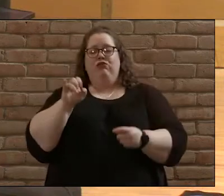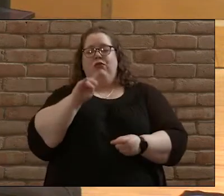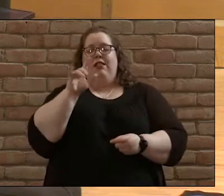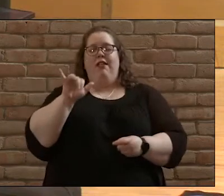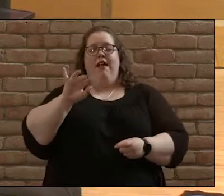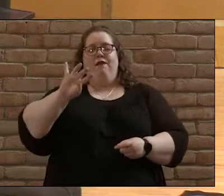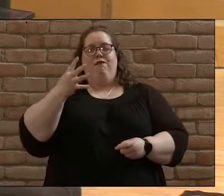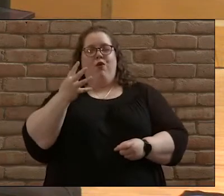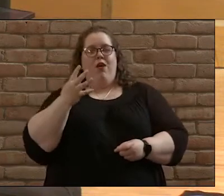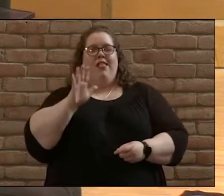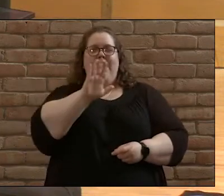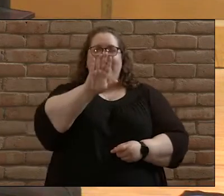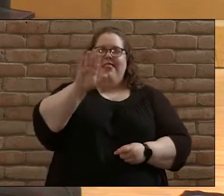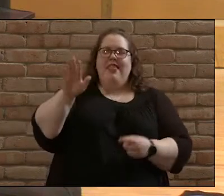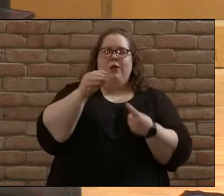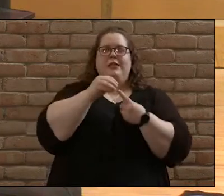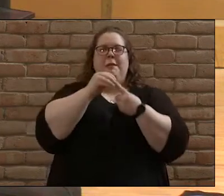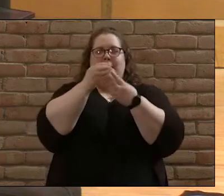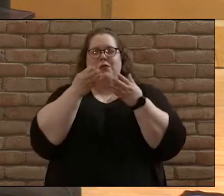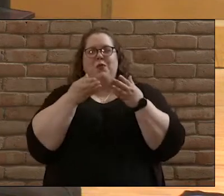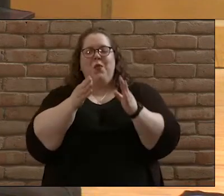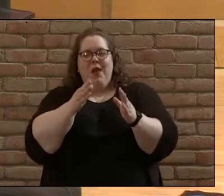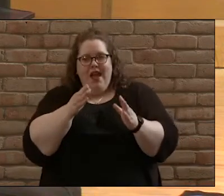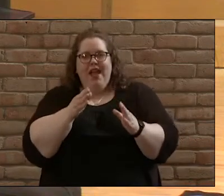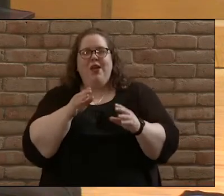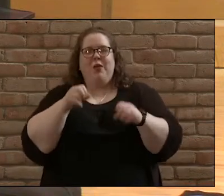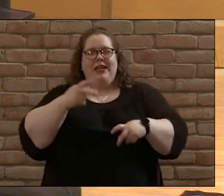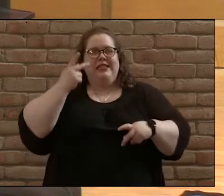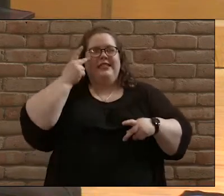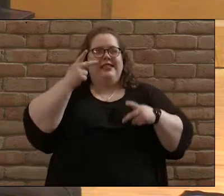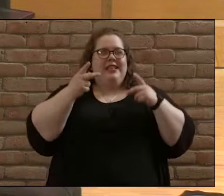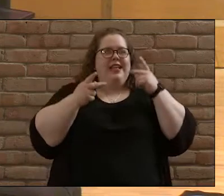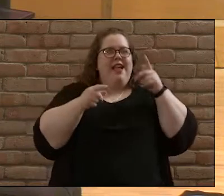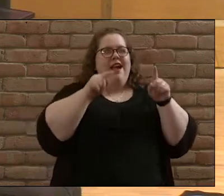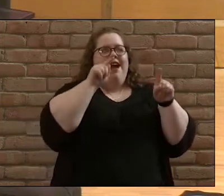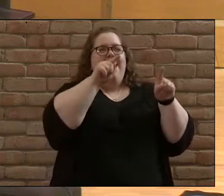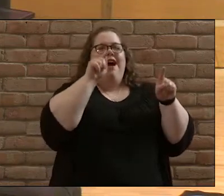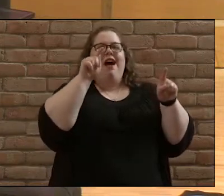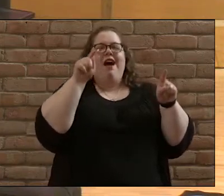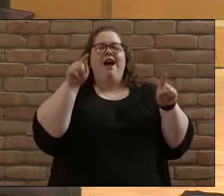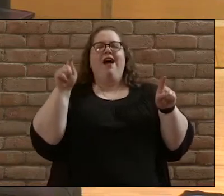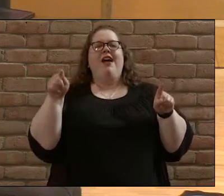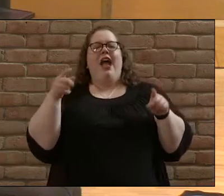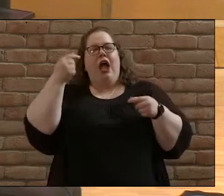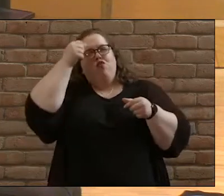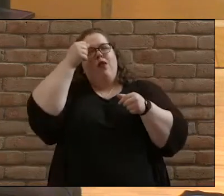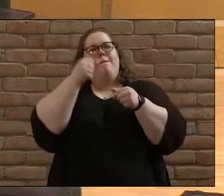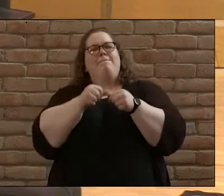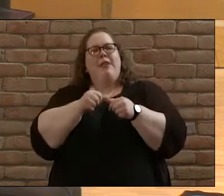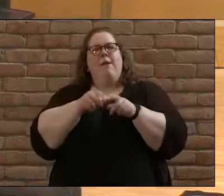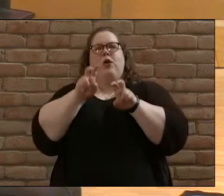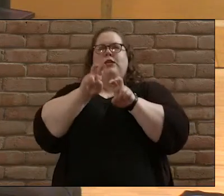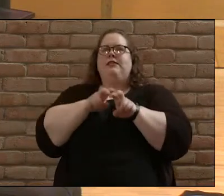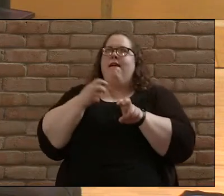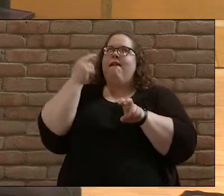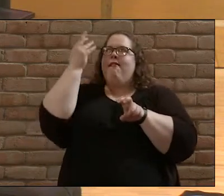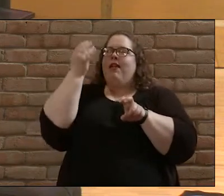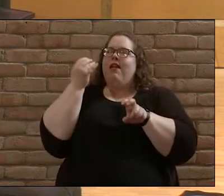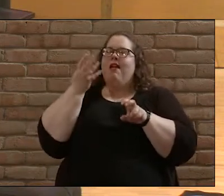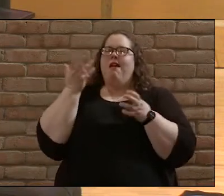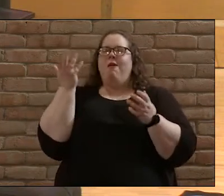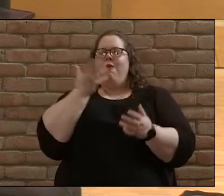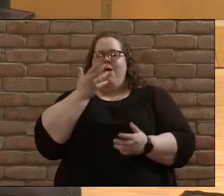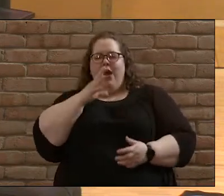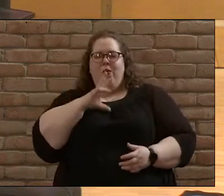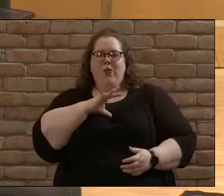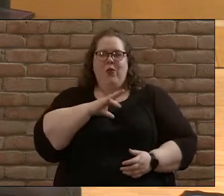own special way. And I remember sitting there and thinking just how cool that was, how amazing it was that we